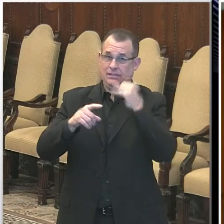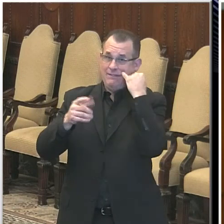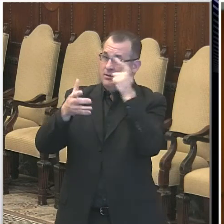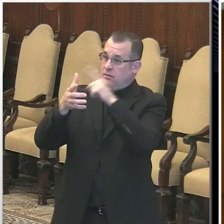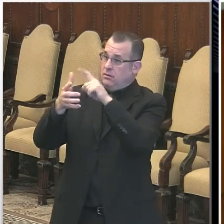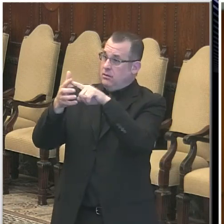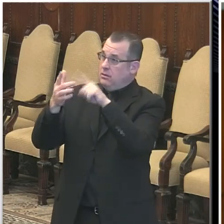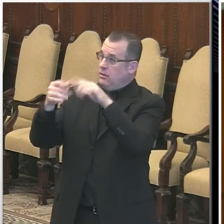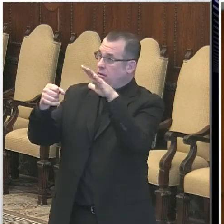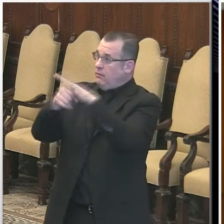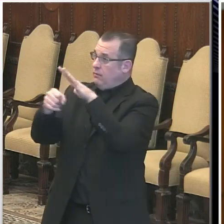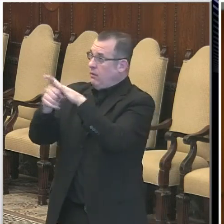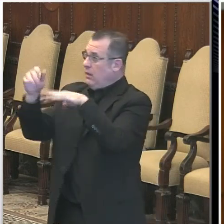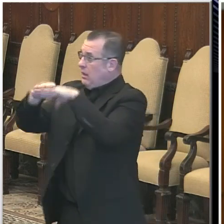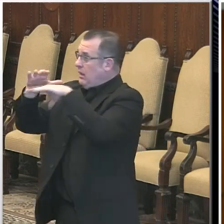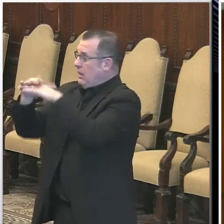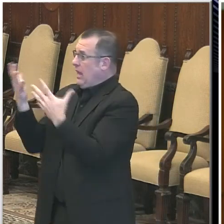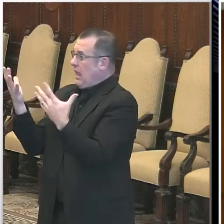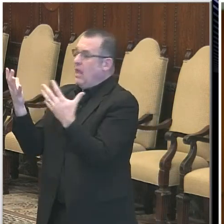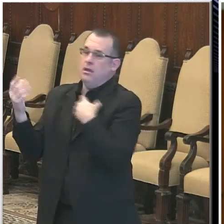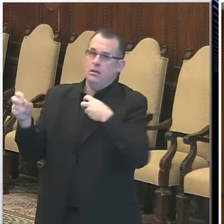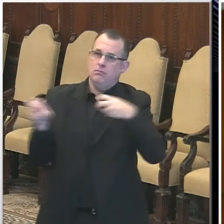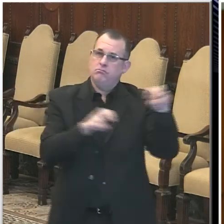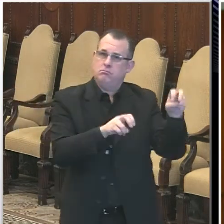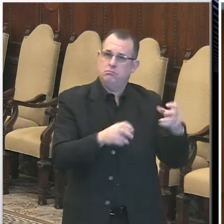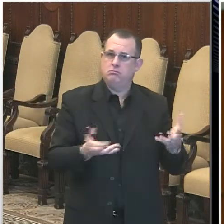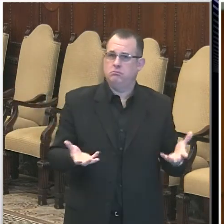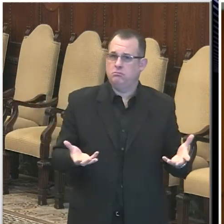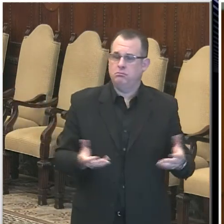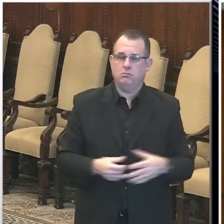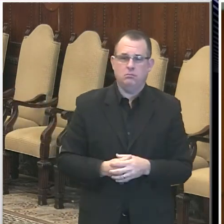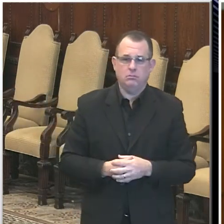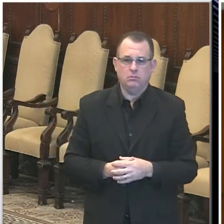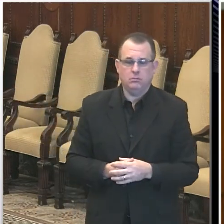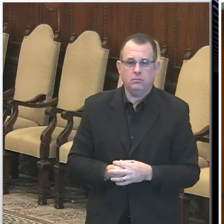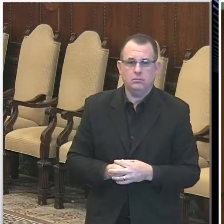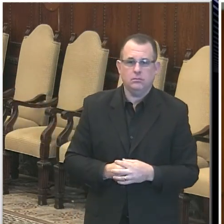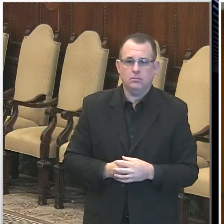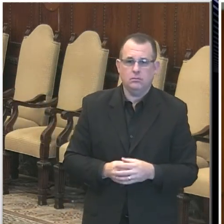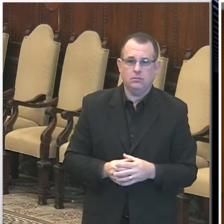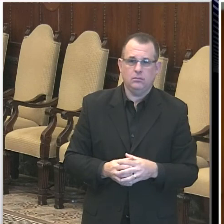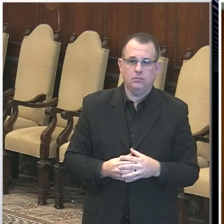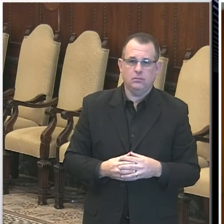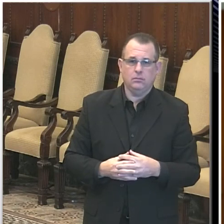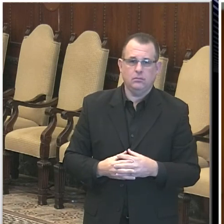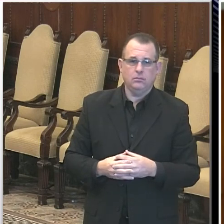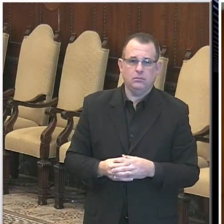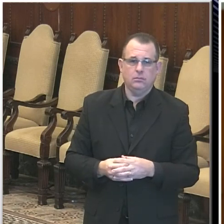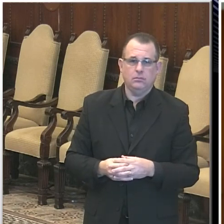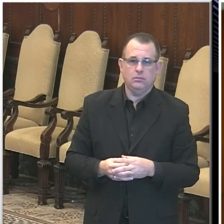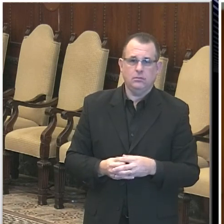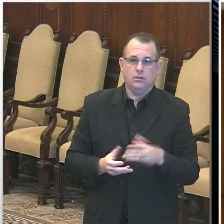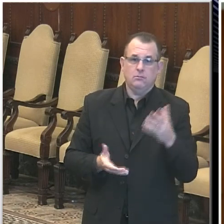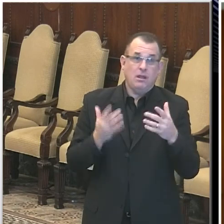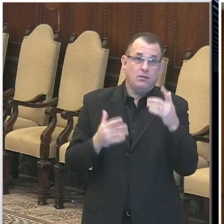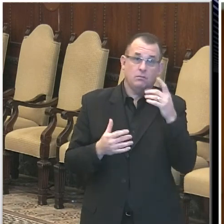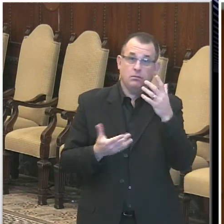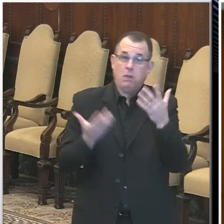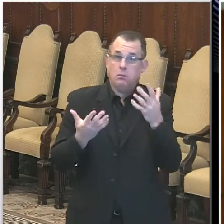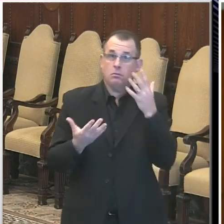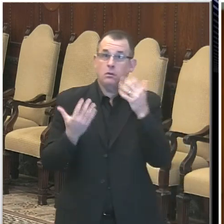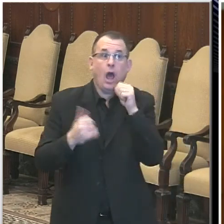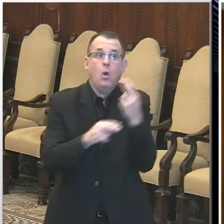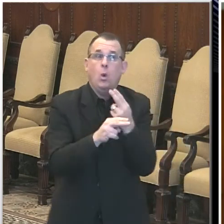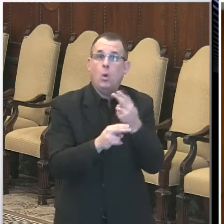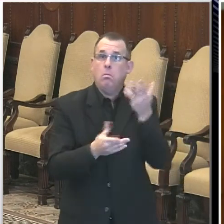city, whether they feel that they need that relief. They need to be able to open up those beds. So we may never need a Leocore Center, or we